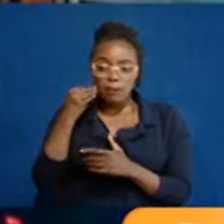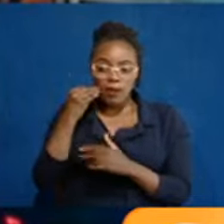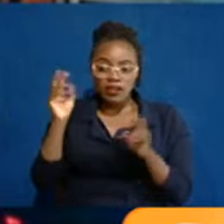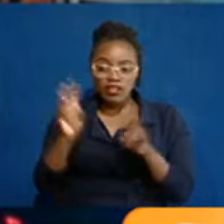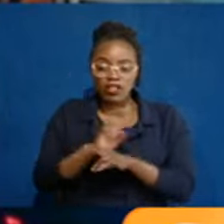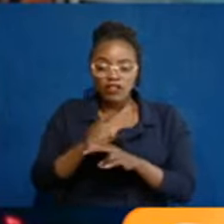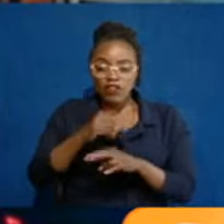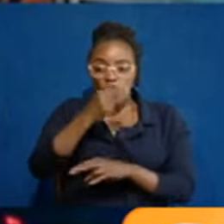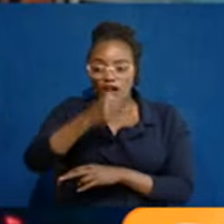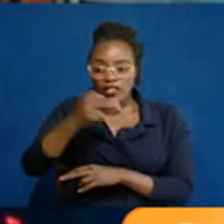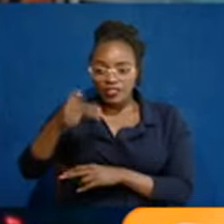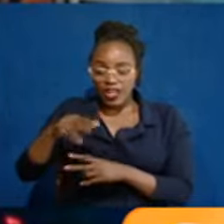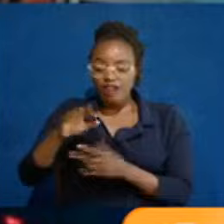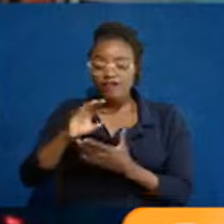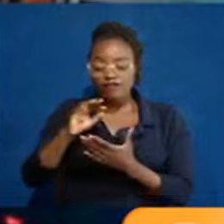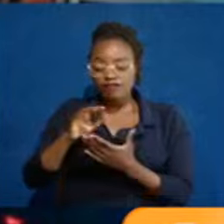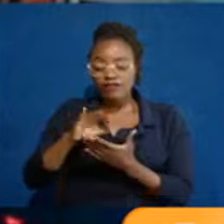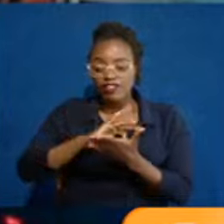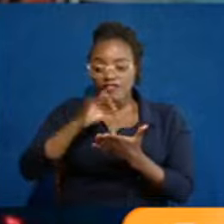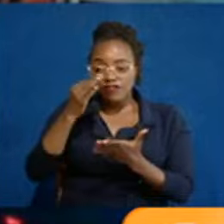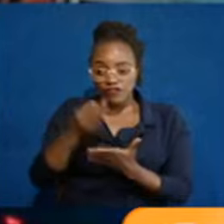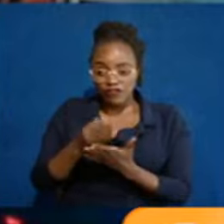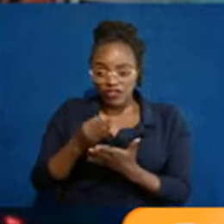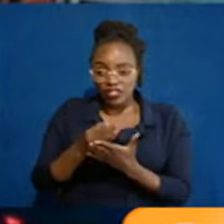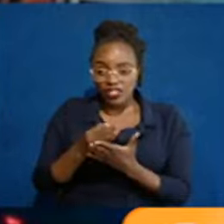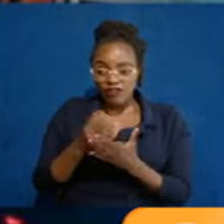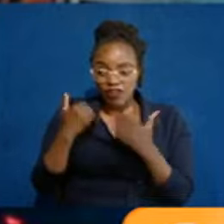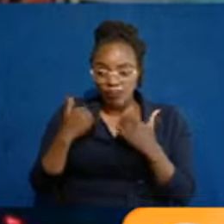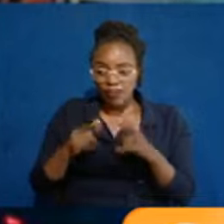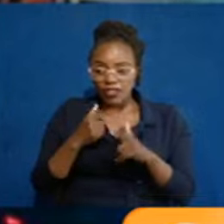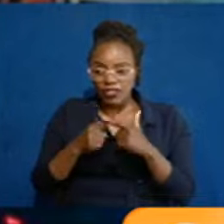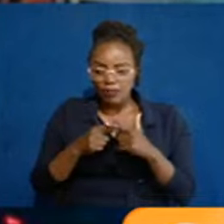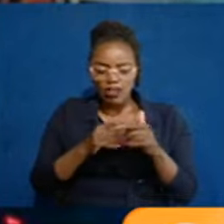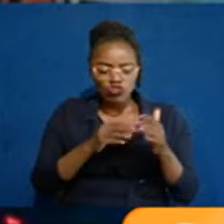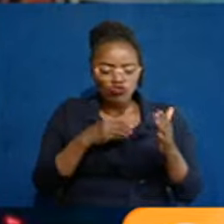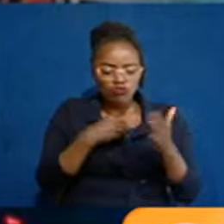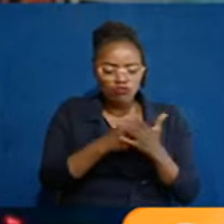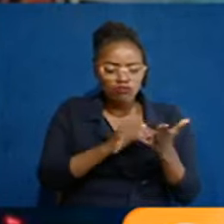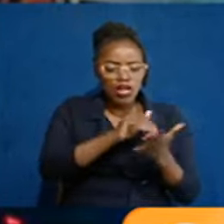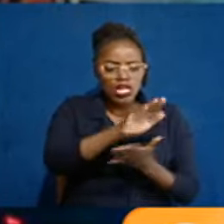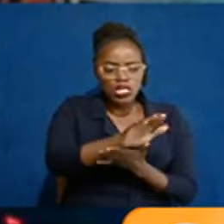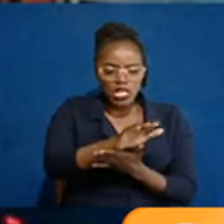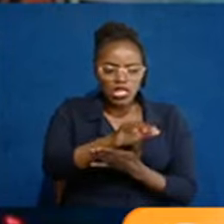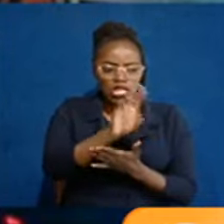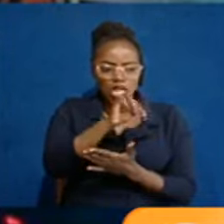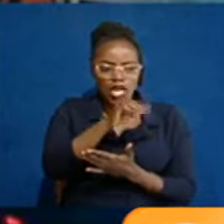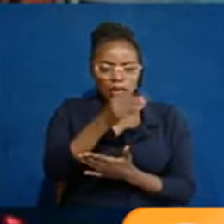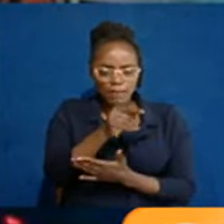for hustler fund defaulters? Aya basi usiweke kwa hii simu for the next 14 days.